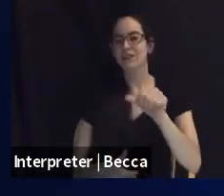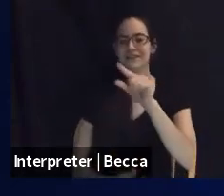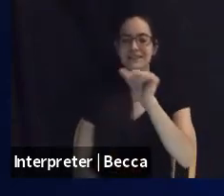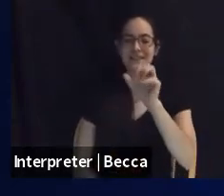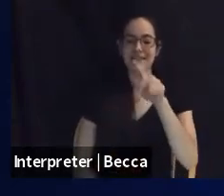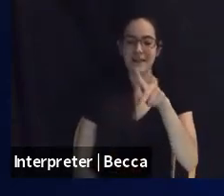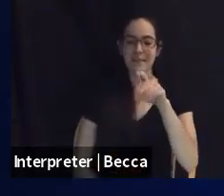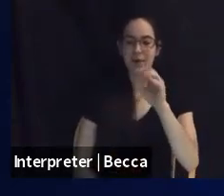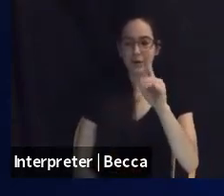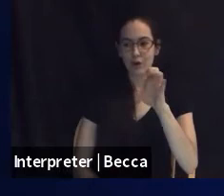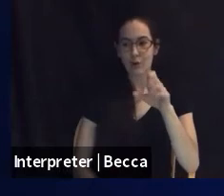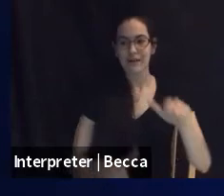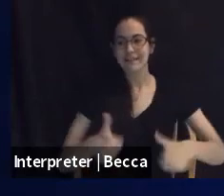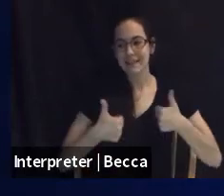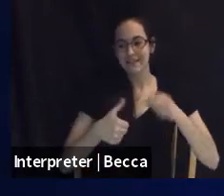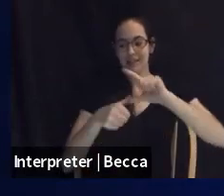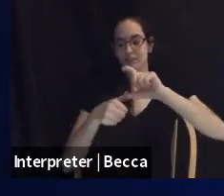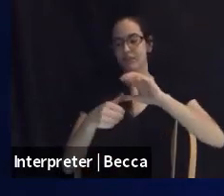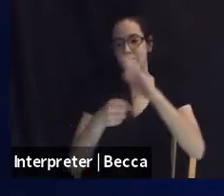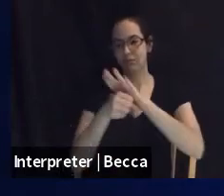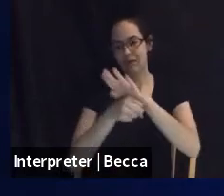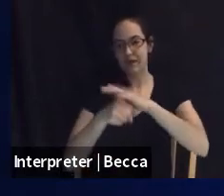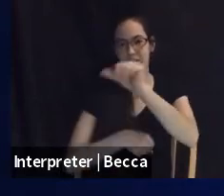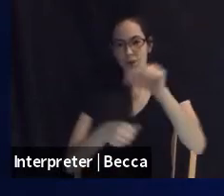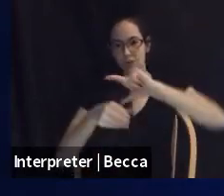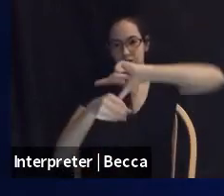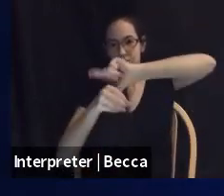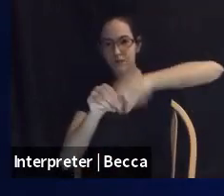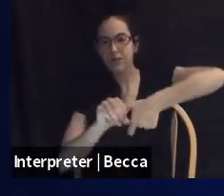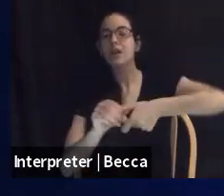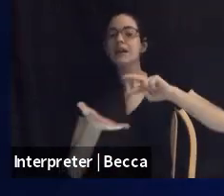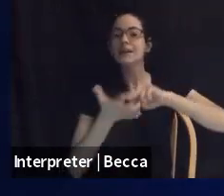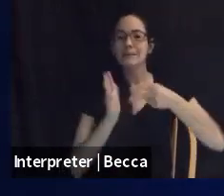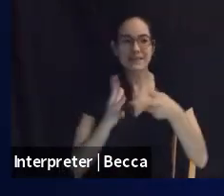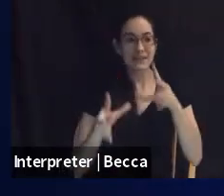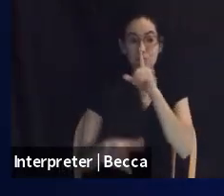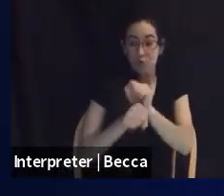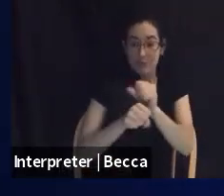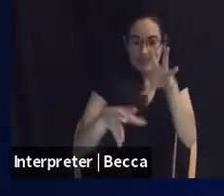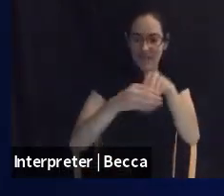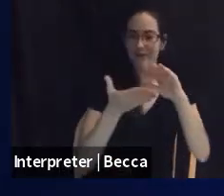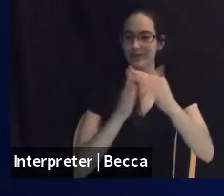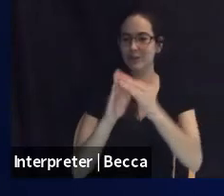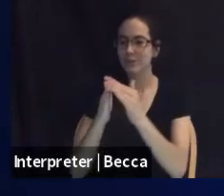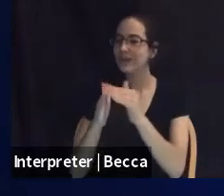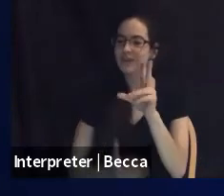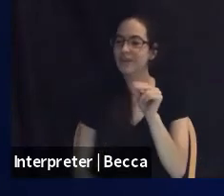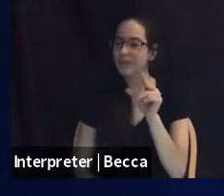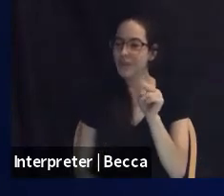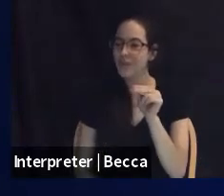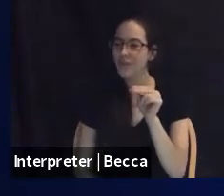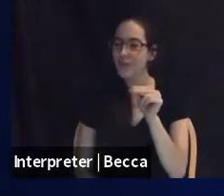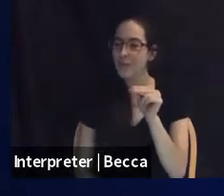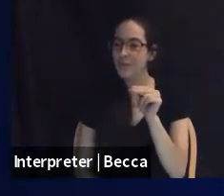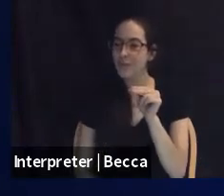Dripping Springs zip code or a Pflugerville zip code doesn't mean they're actually part of a community. It doesn't mean you're actually part of a community